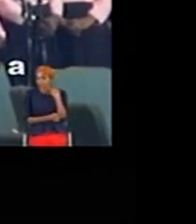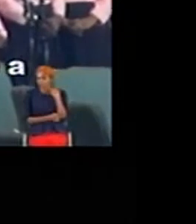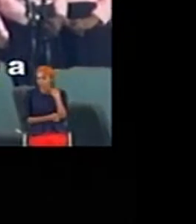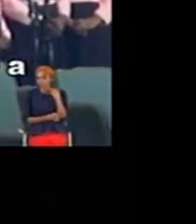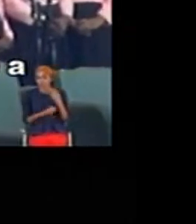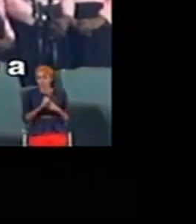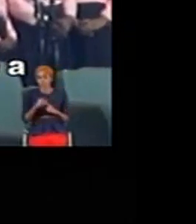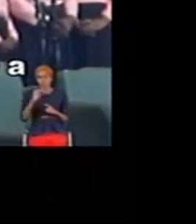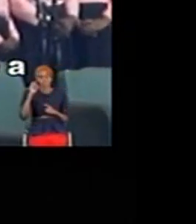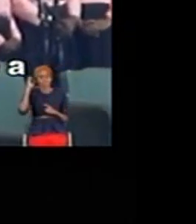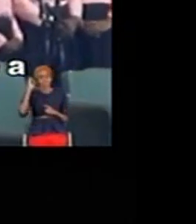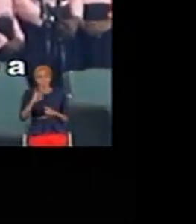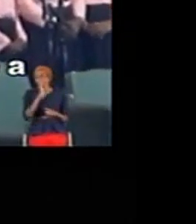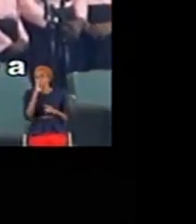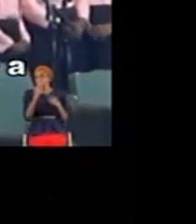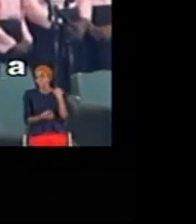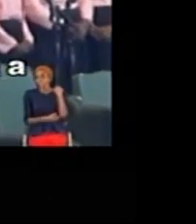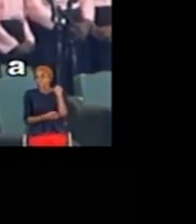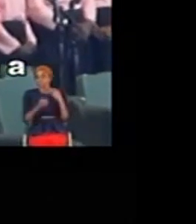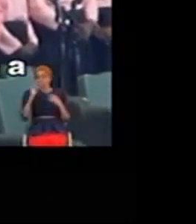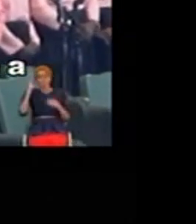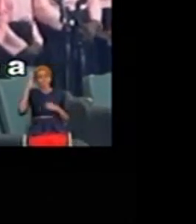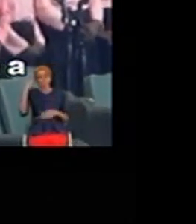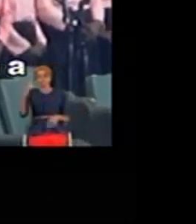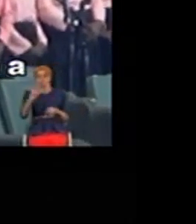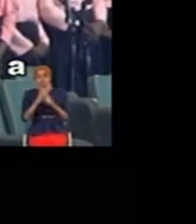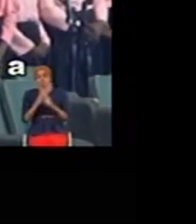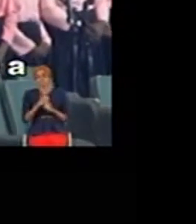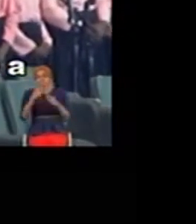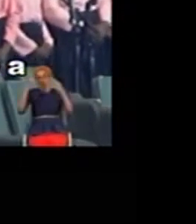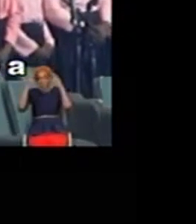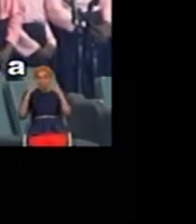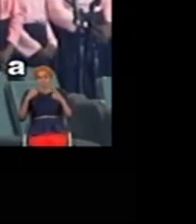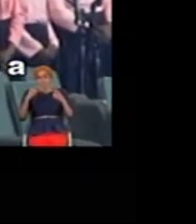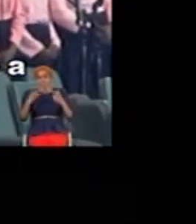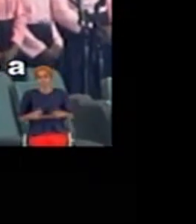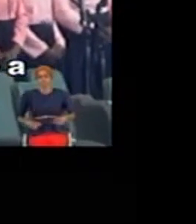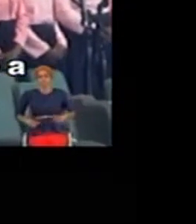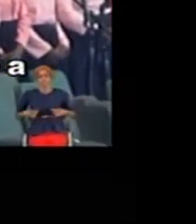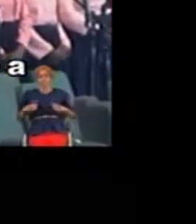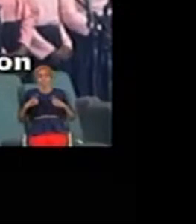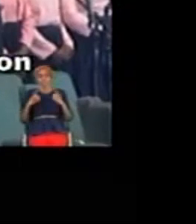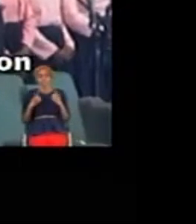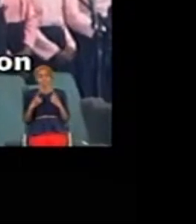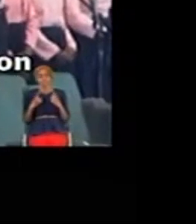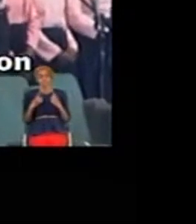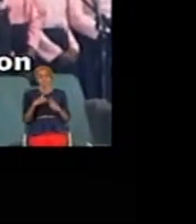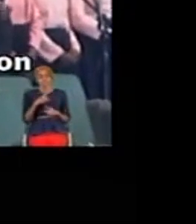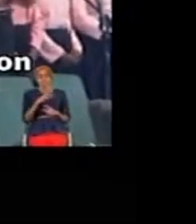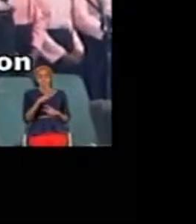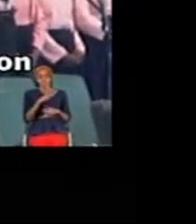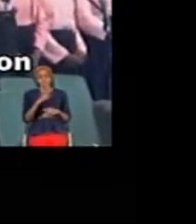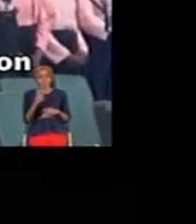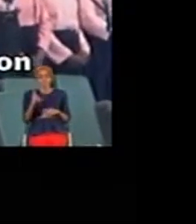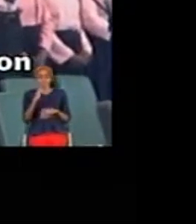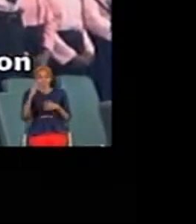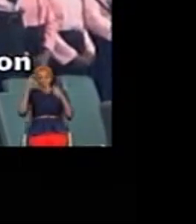temptation. When he is tried, he receives a crown of life. A crown of life.